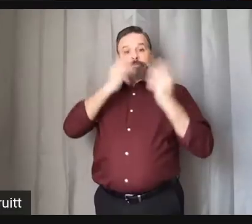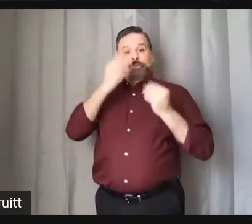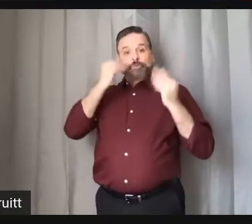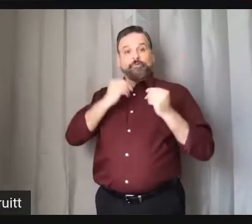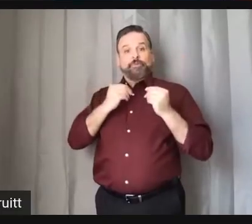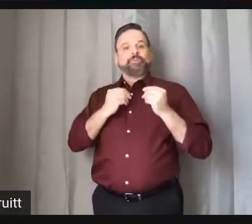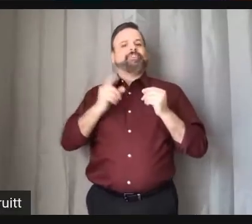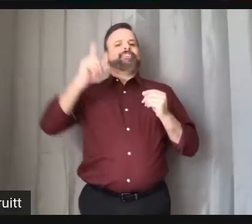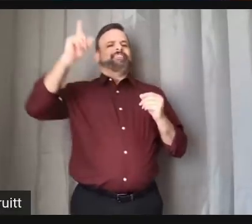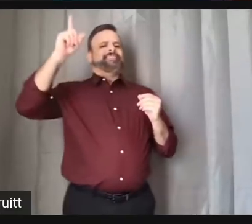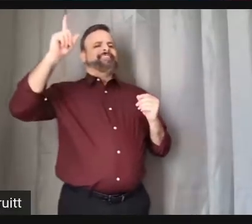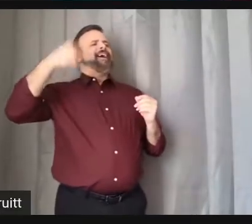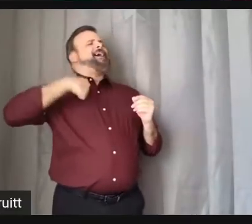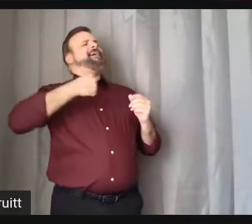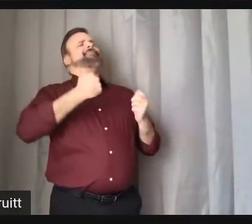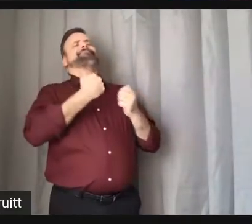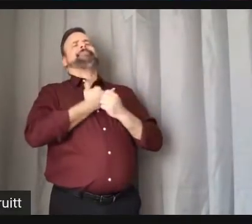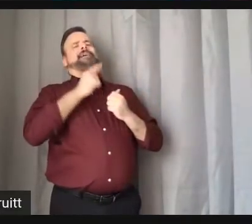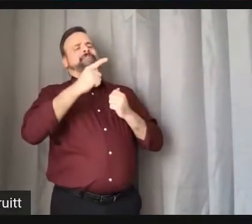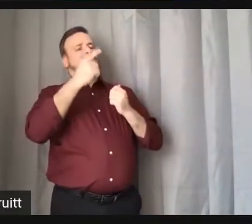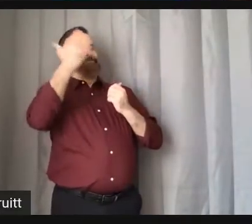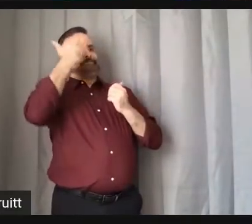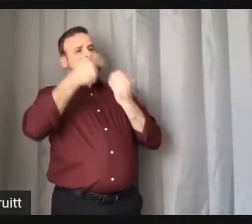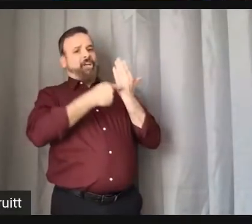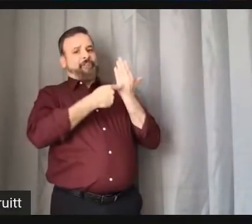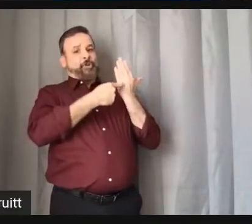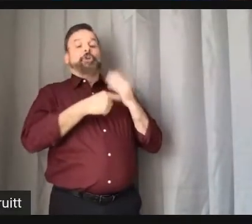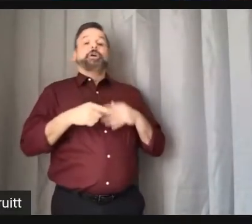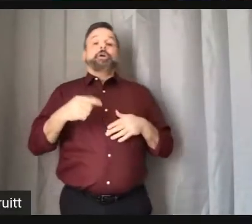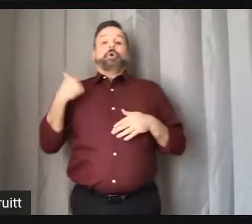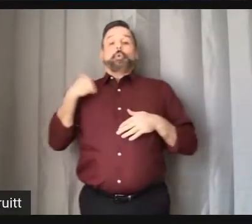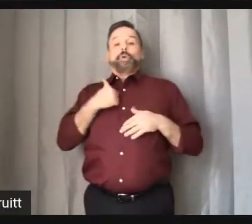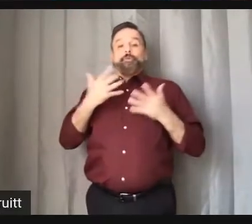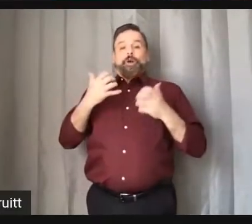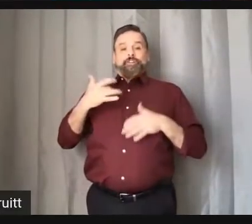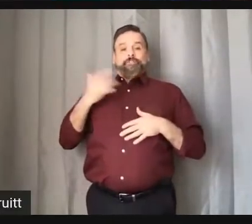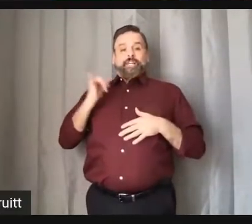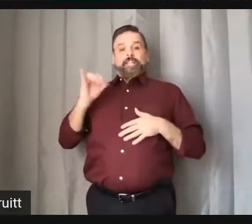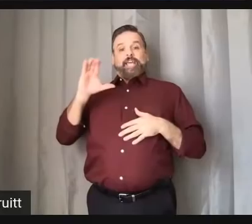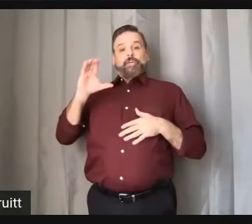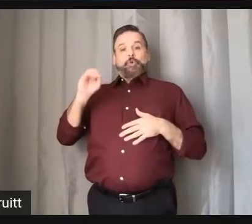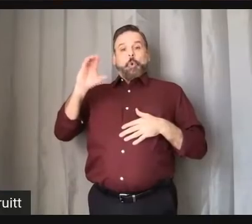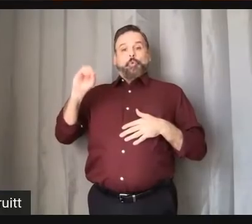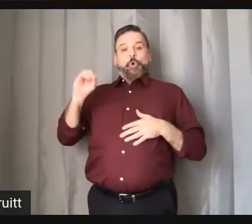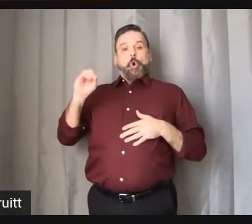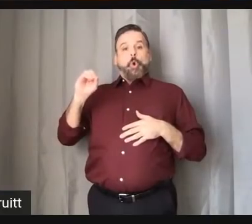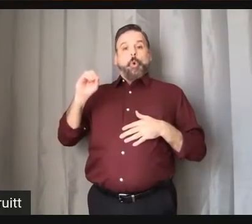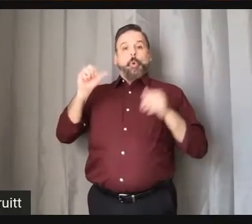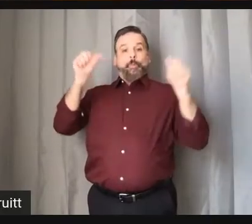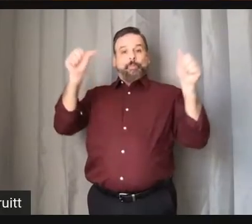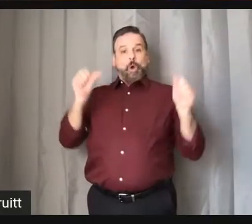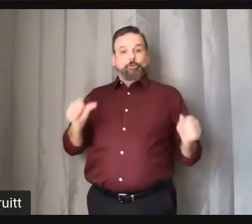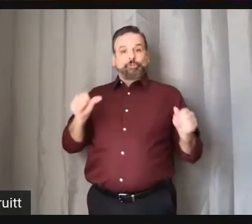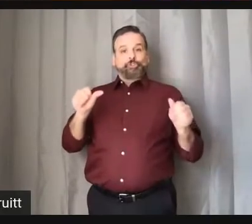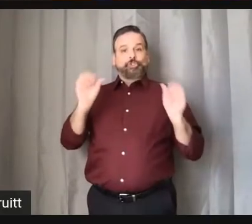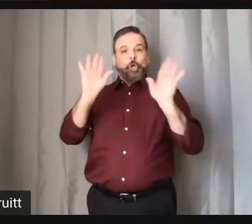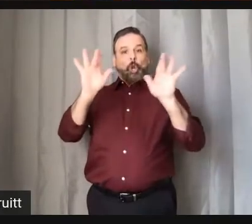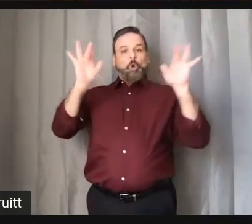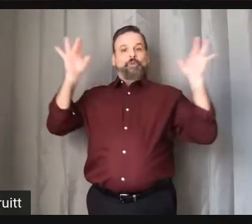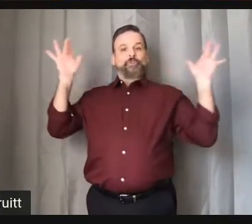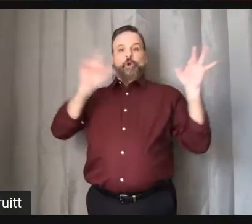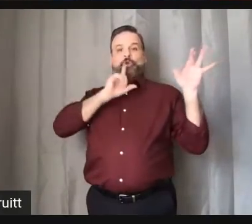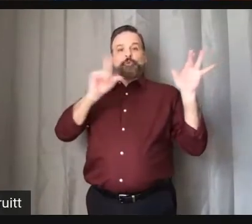that. We wanted it to feel almost like the Coco poster, like glow in the dark, really bright